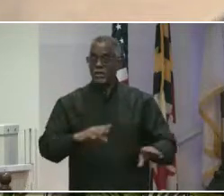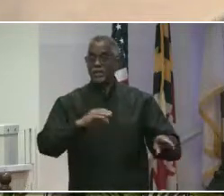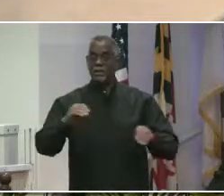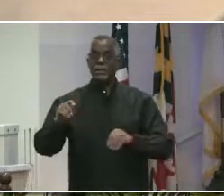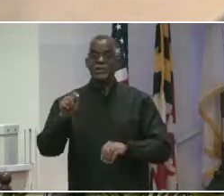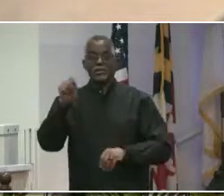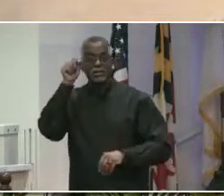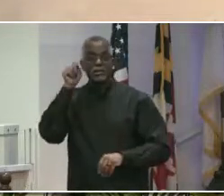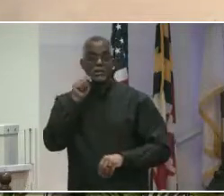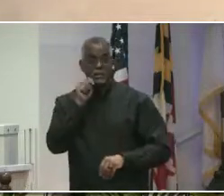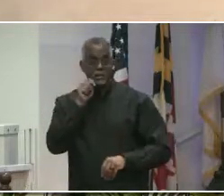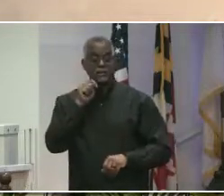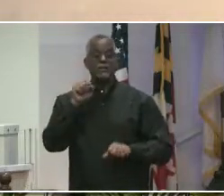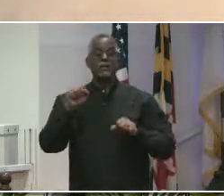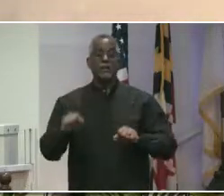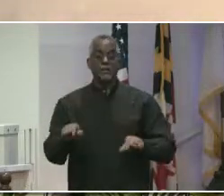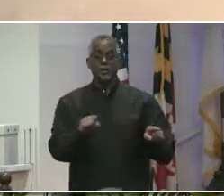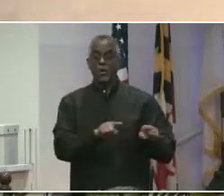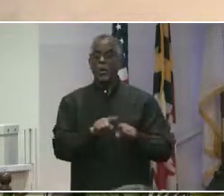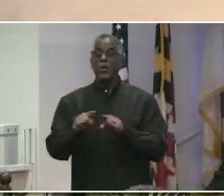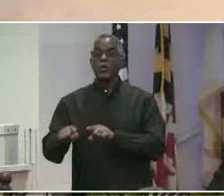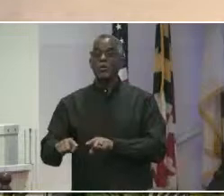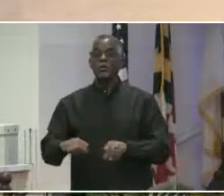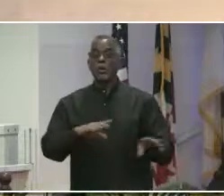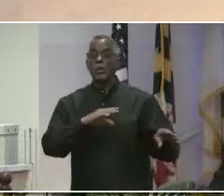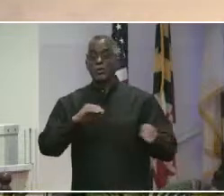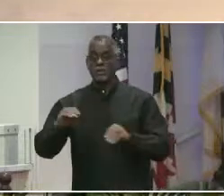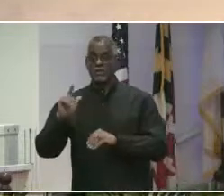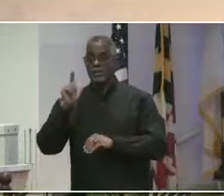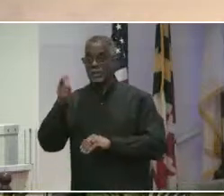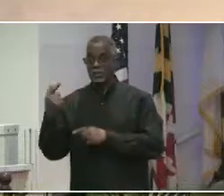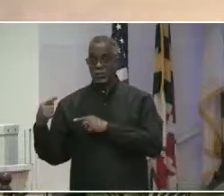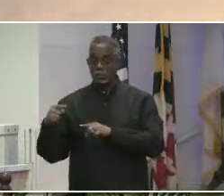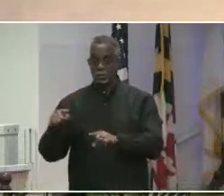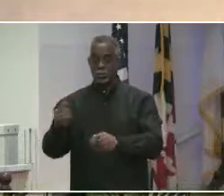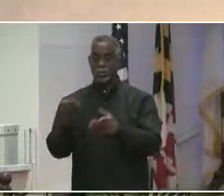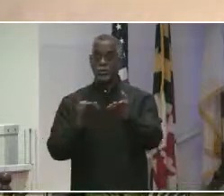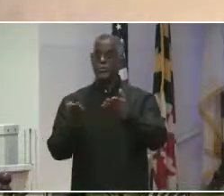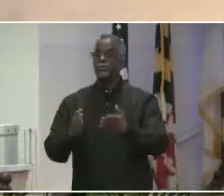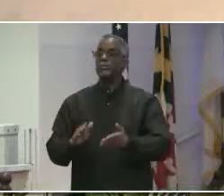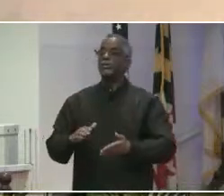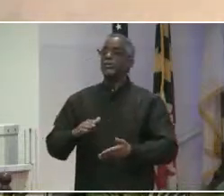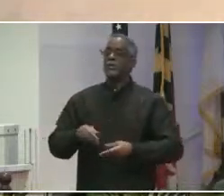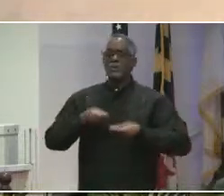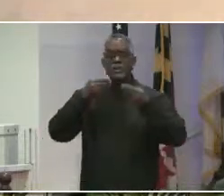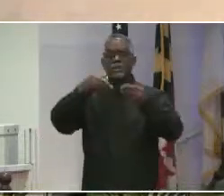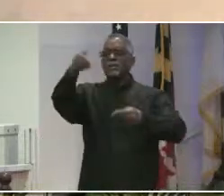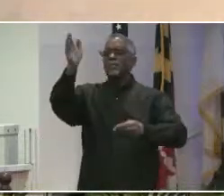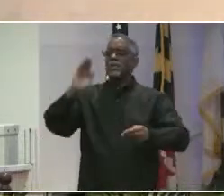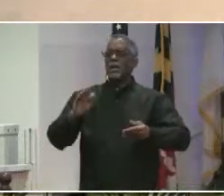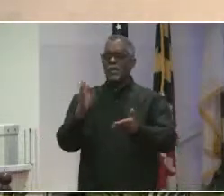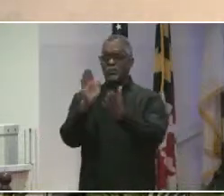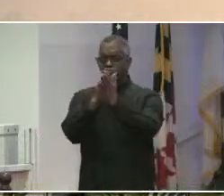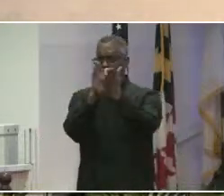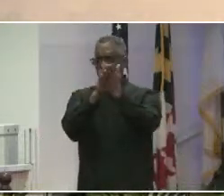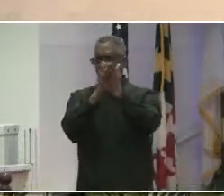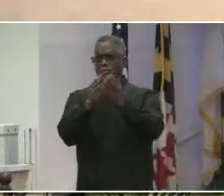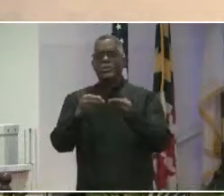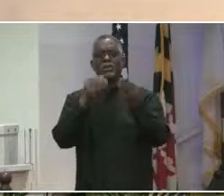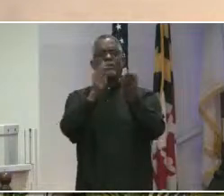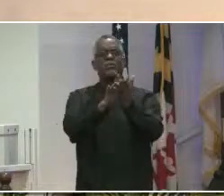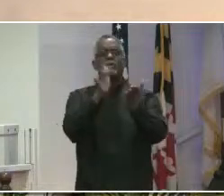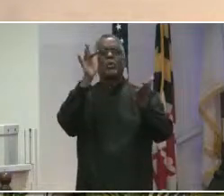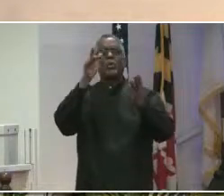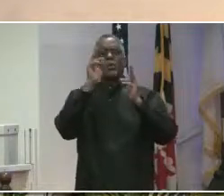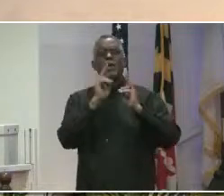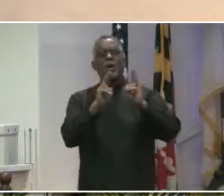will be dismissed later in the service. Amen. Amen. Give God a hand clap of praise. Come on, give him glory and give